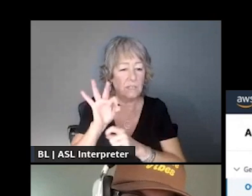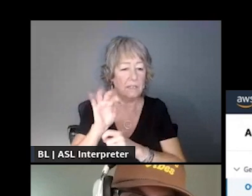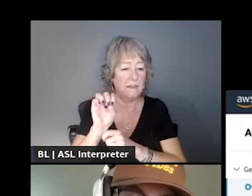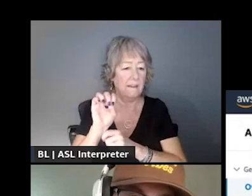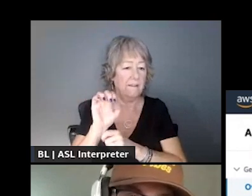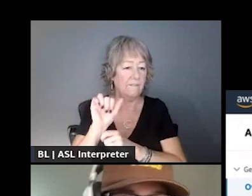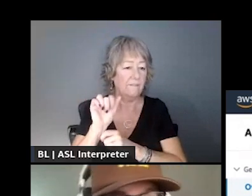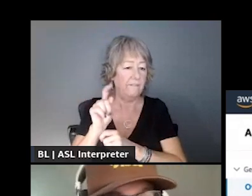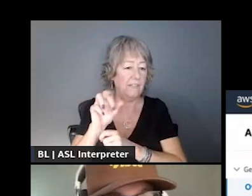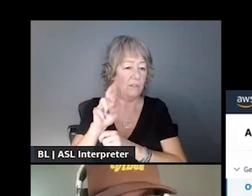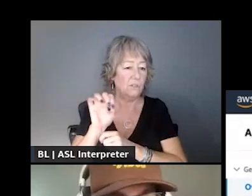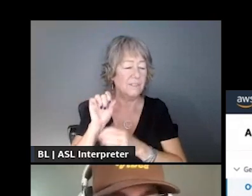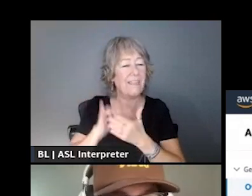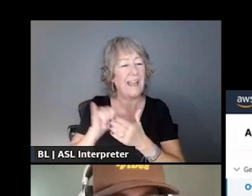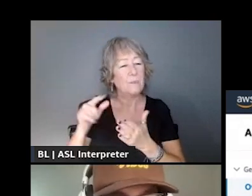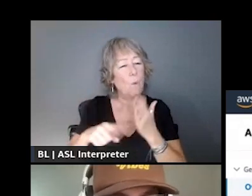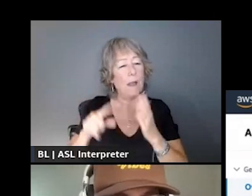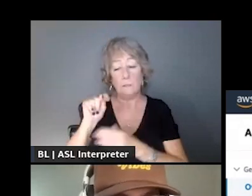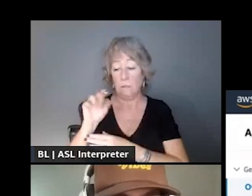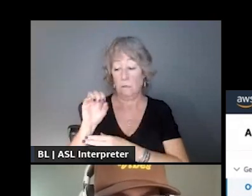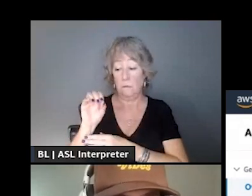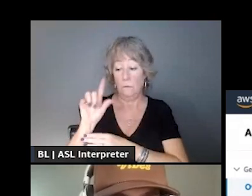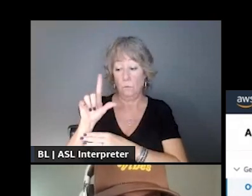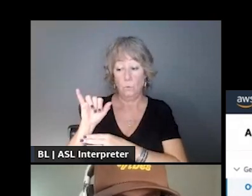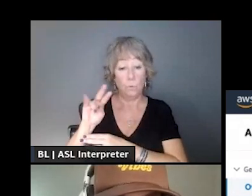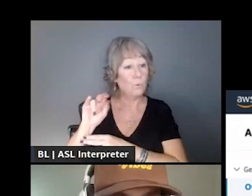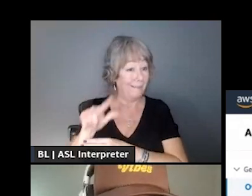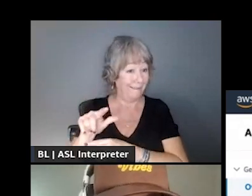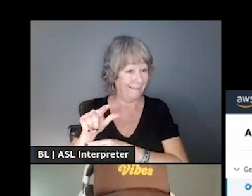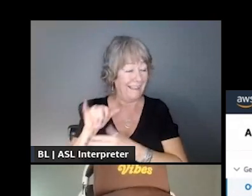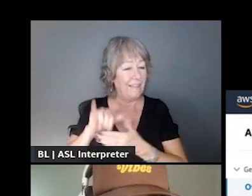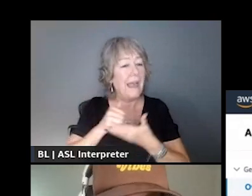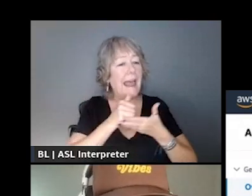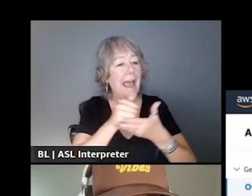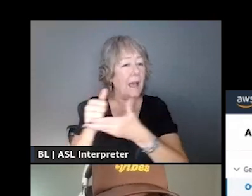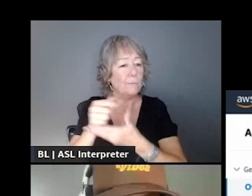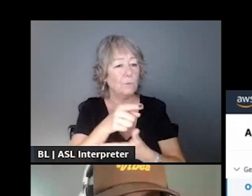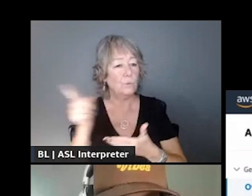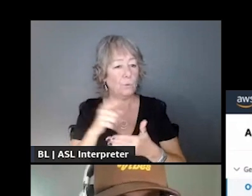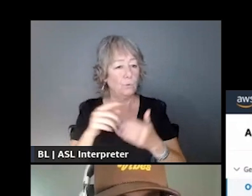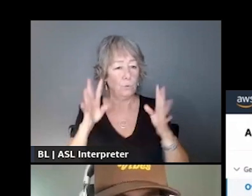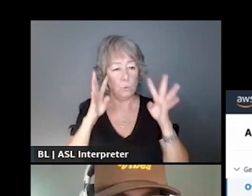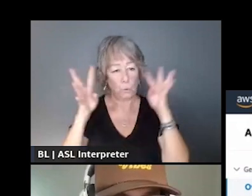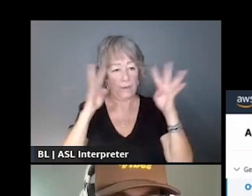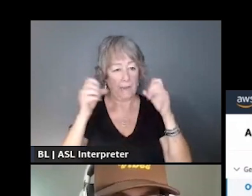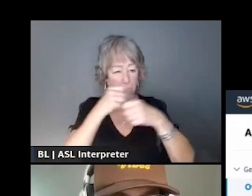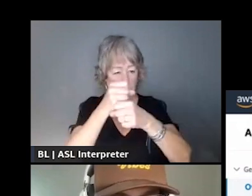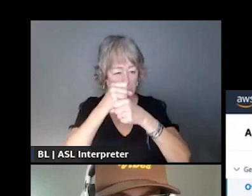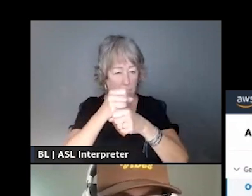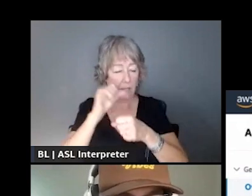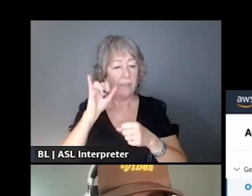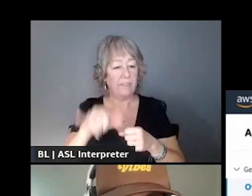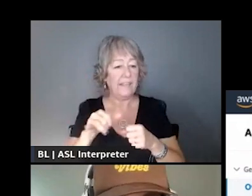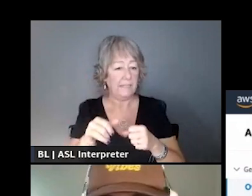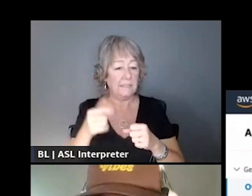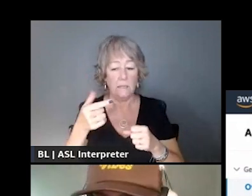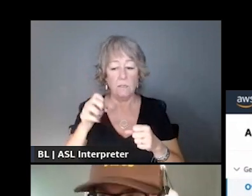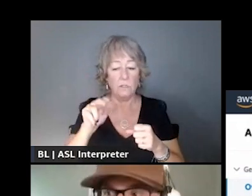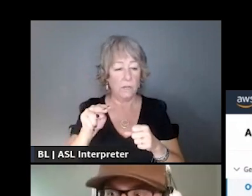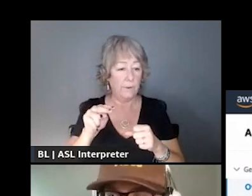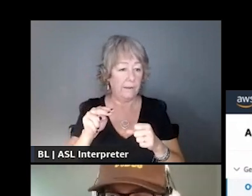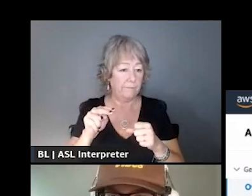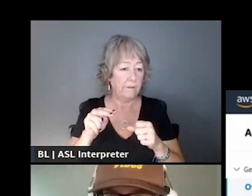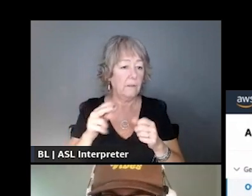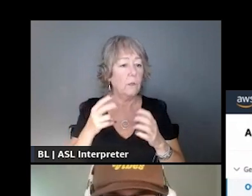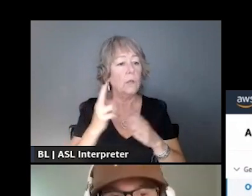what the tooling is that helps you to create these generative AI applications and use these foundation models